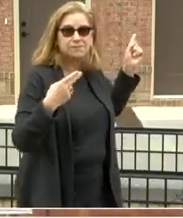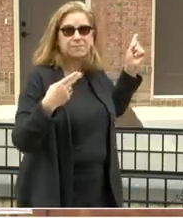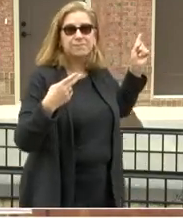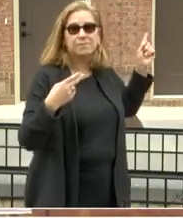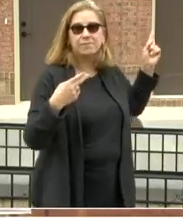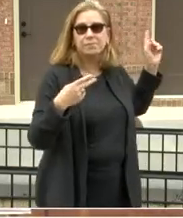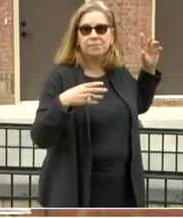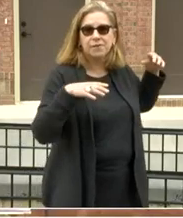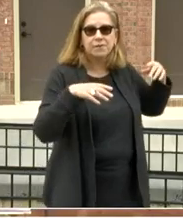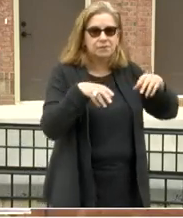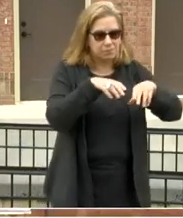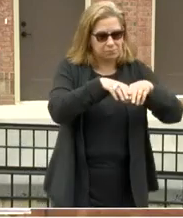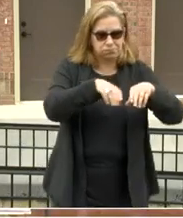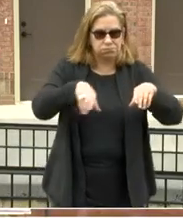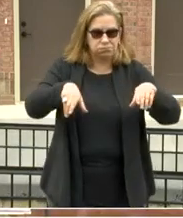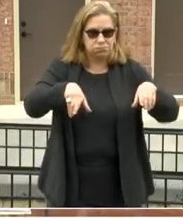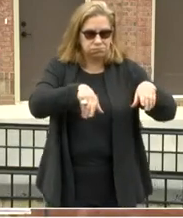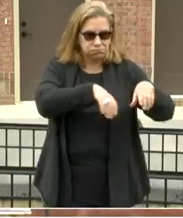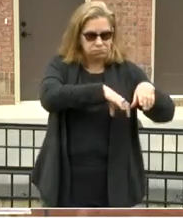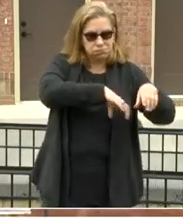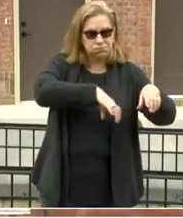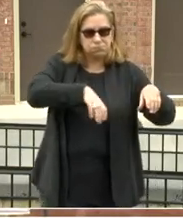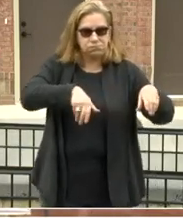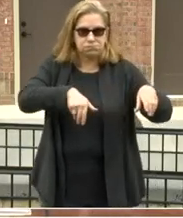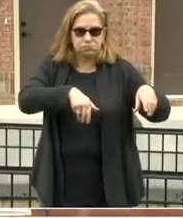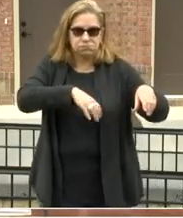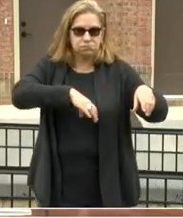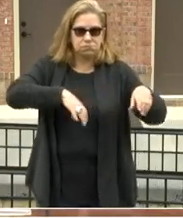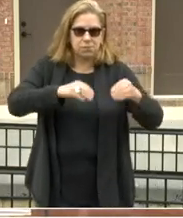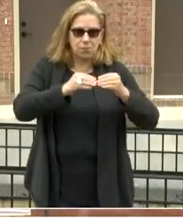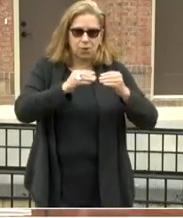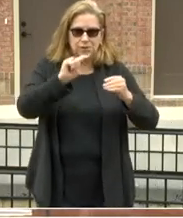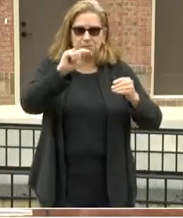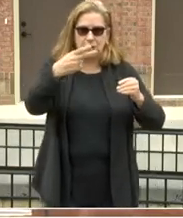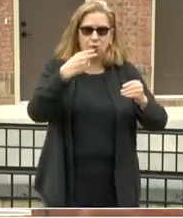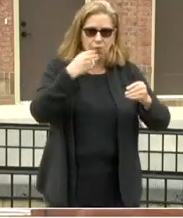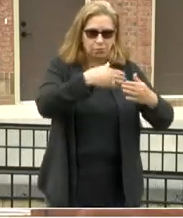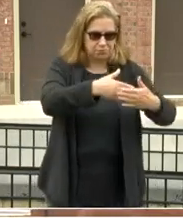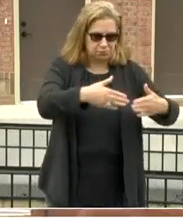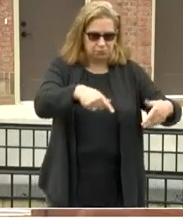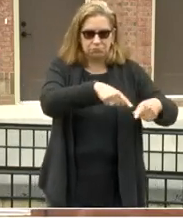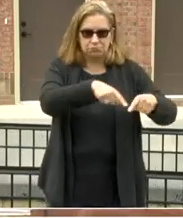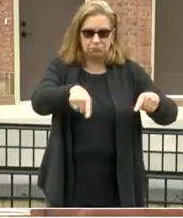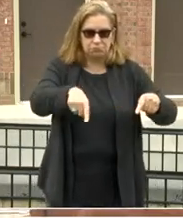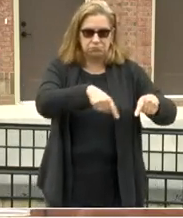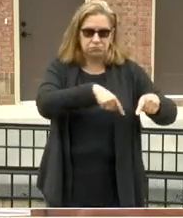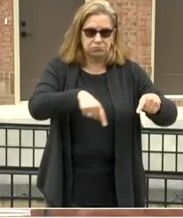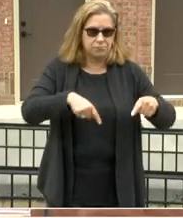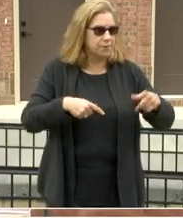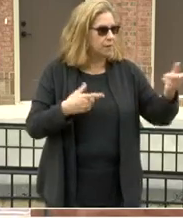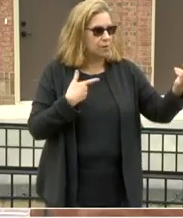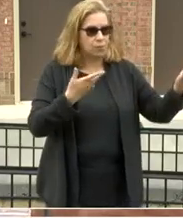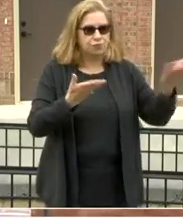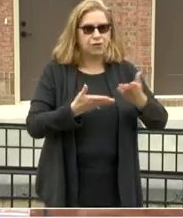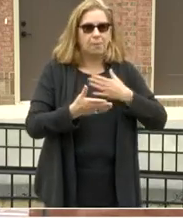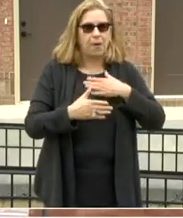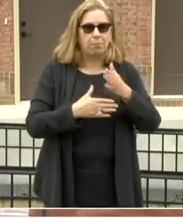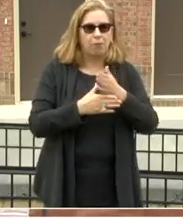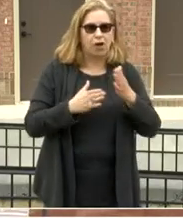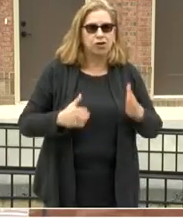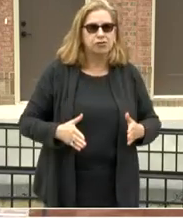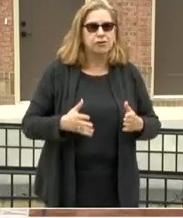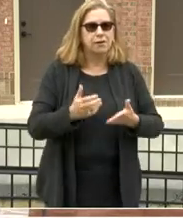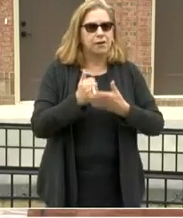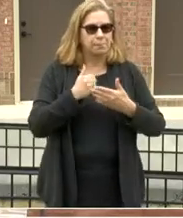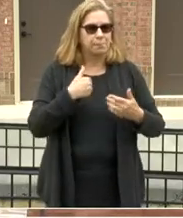come here on the campus. And with that, I want to bring up our partners who have helped us think about what could become